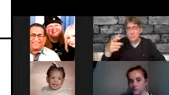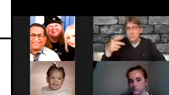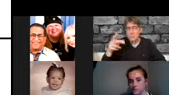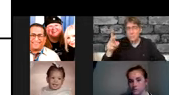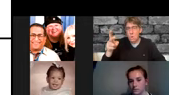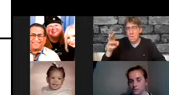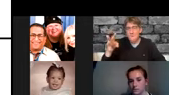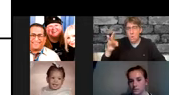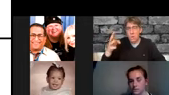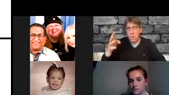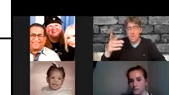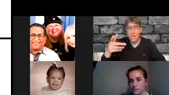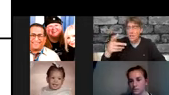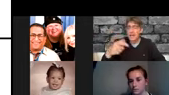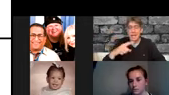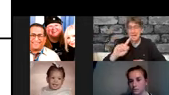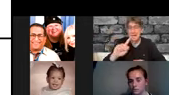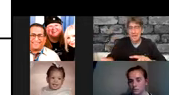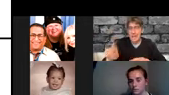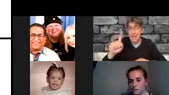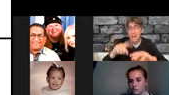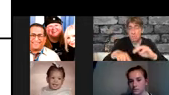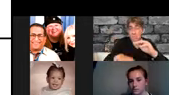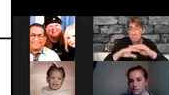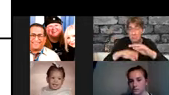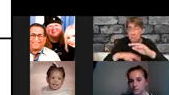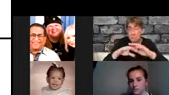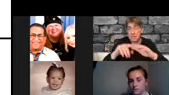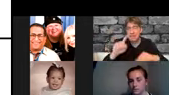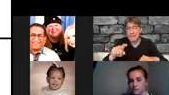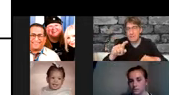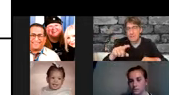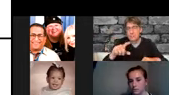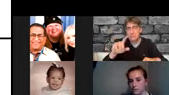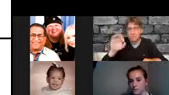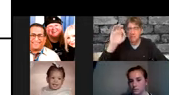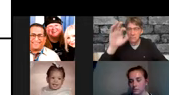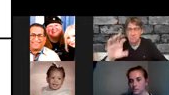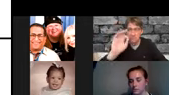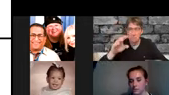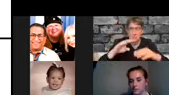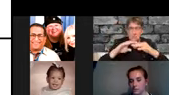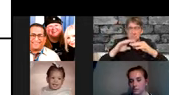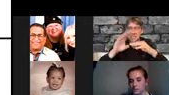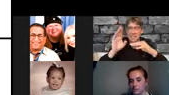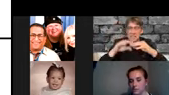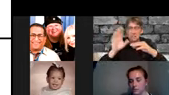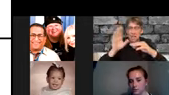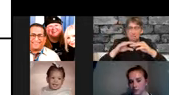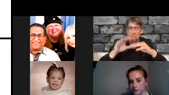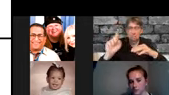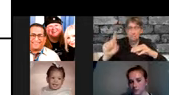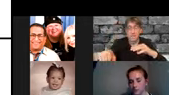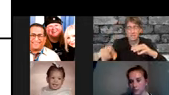you can't add it according to your need, you have to add it in the certain denominations. And that's a